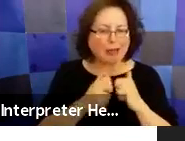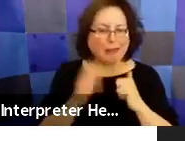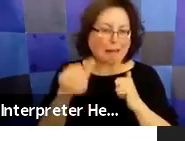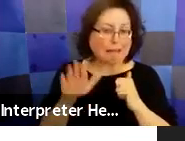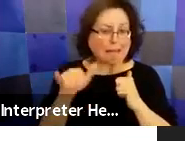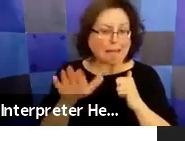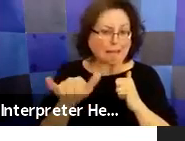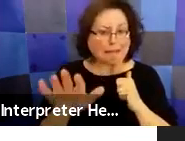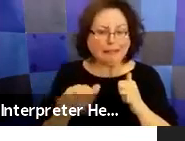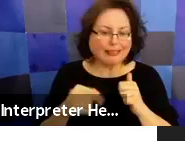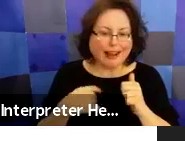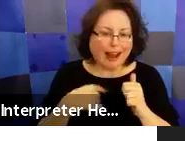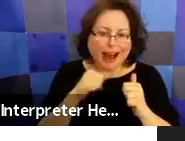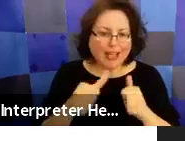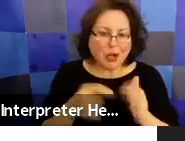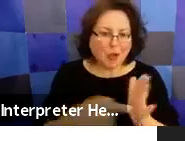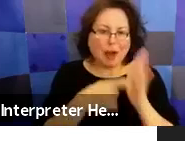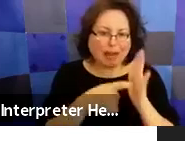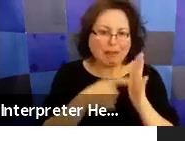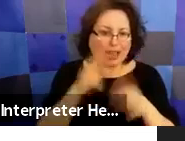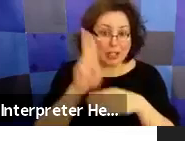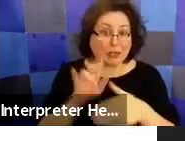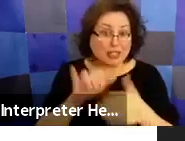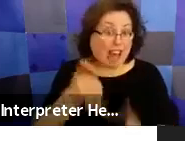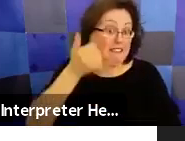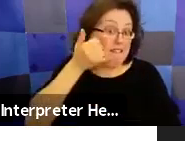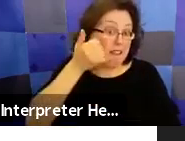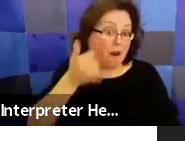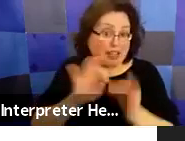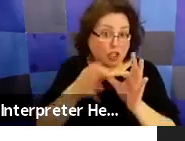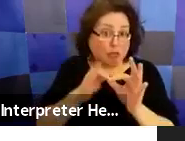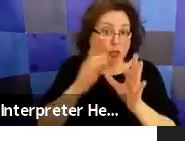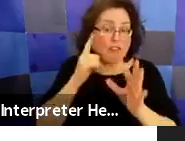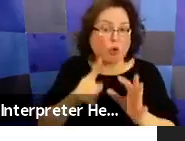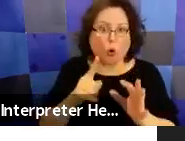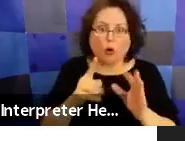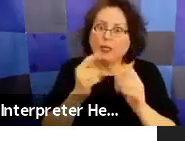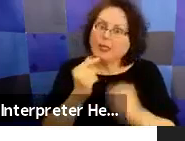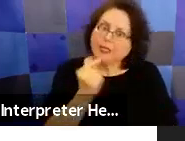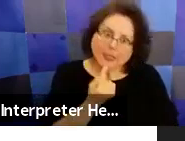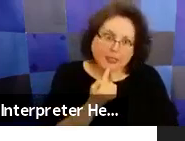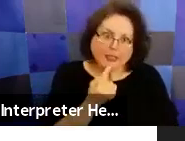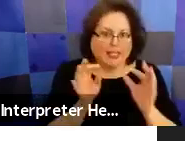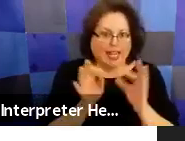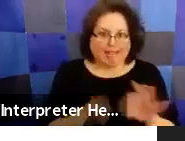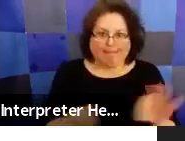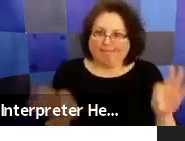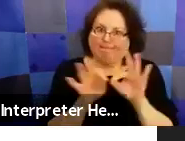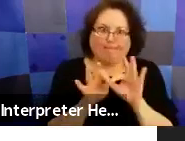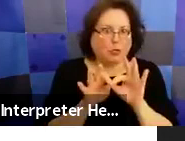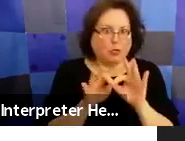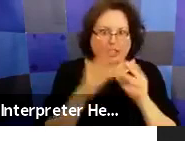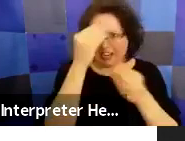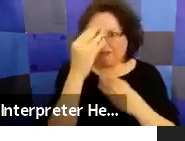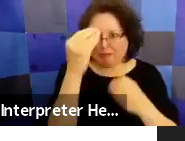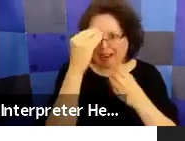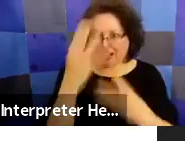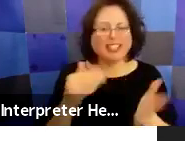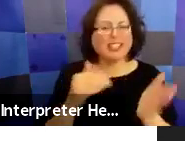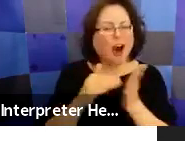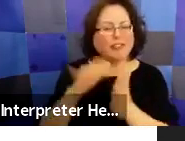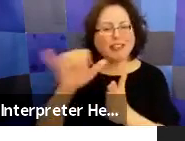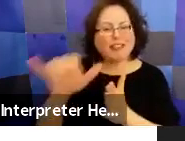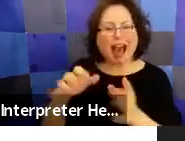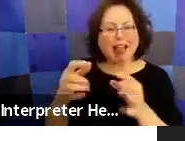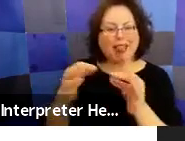so I do not recommend telephonic interpretation for vital information, because many times the